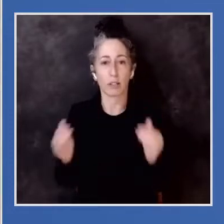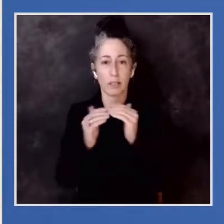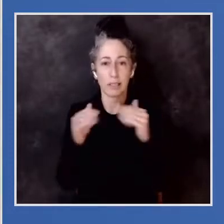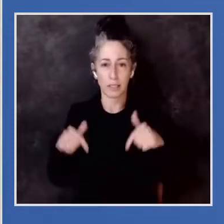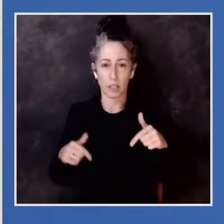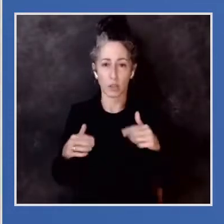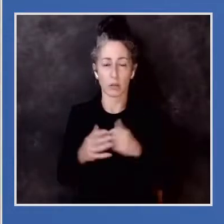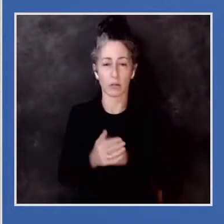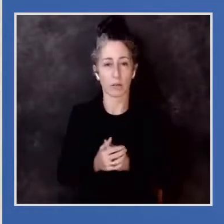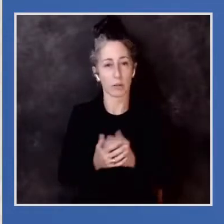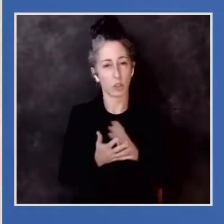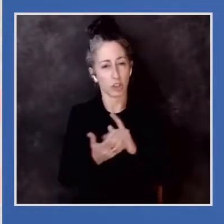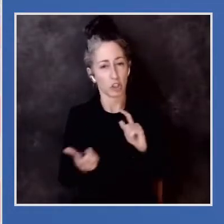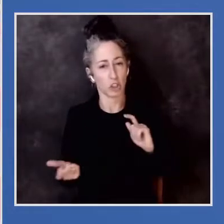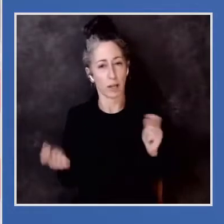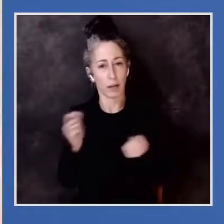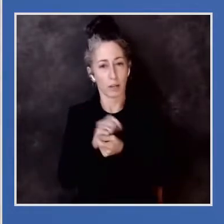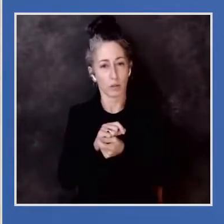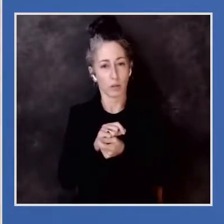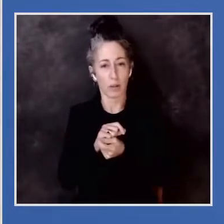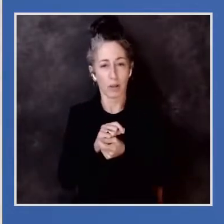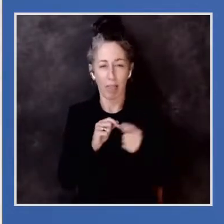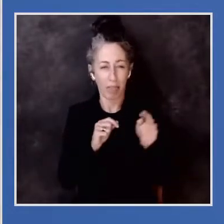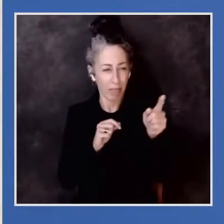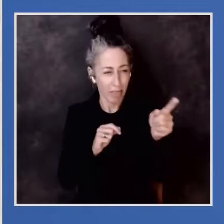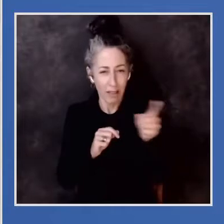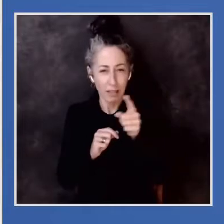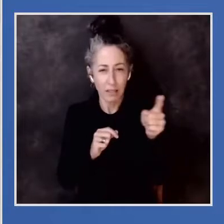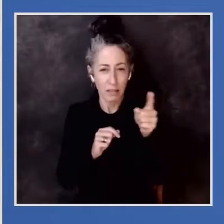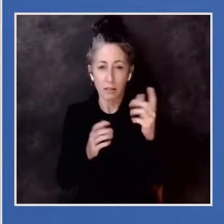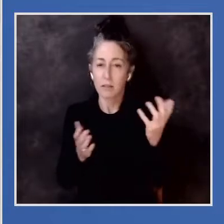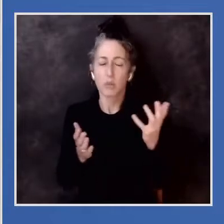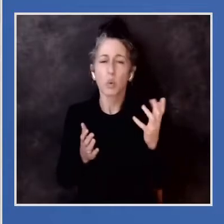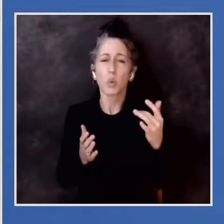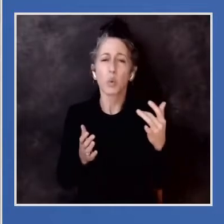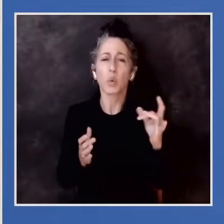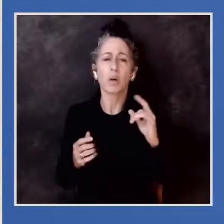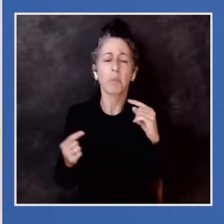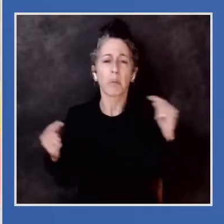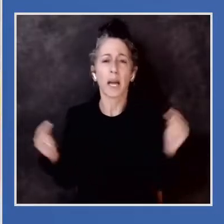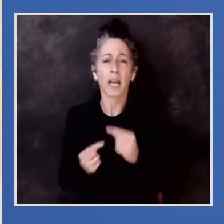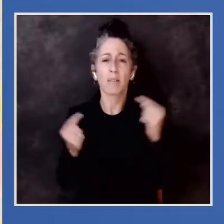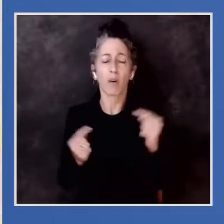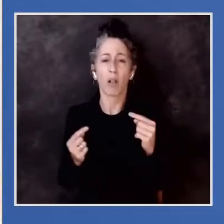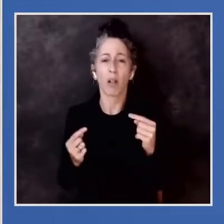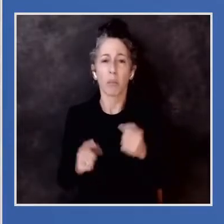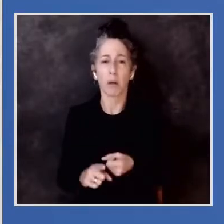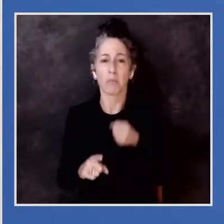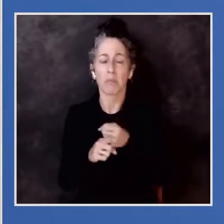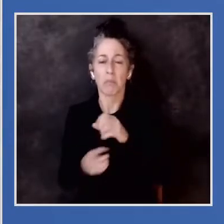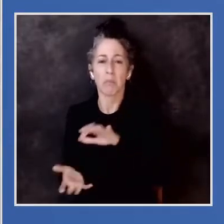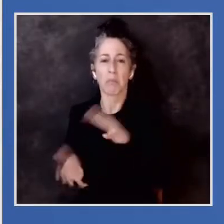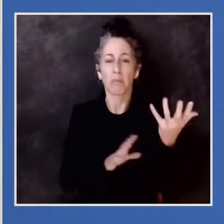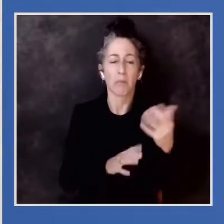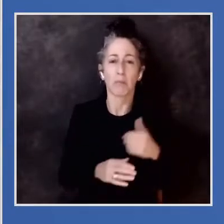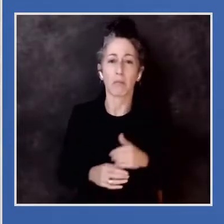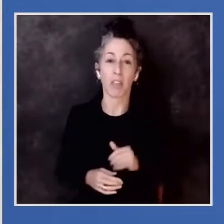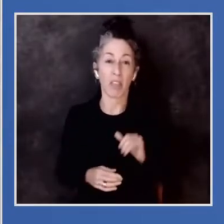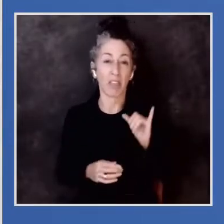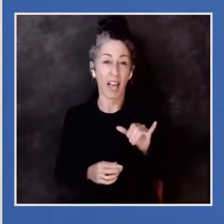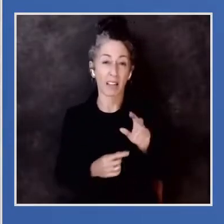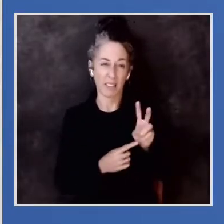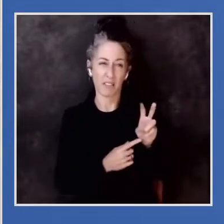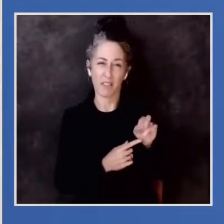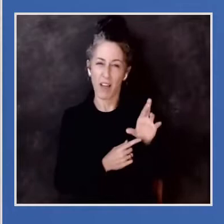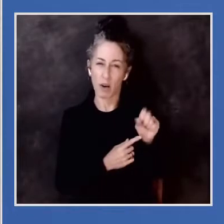These are historic, painful crises. The insidious virus, the